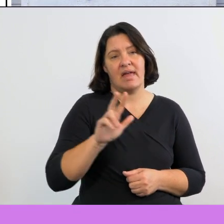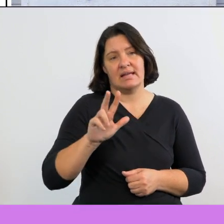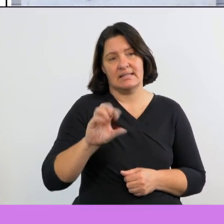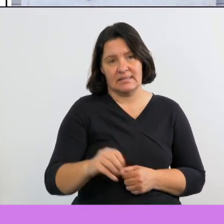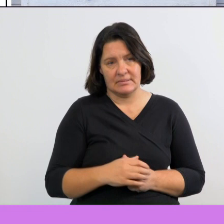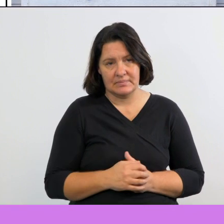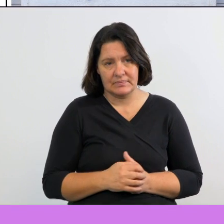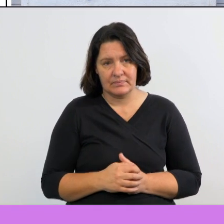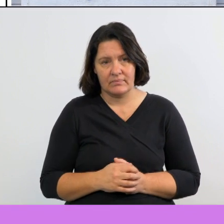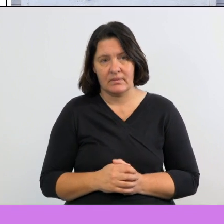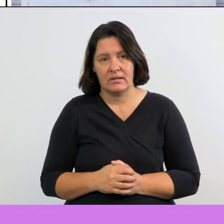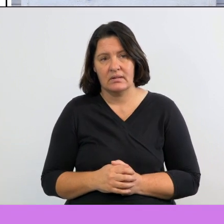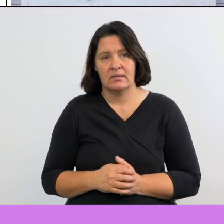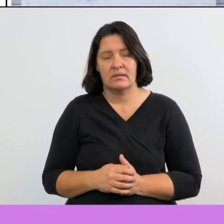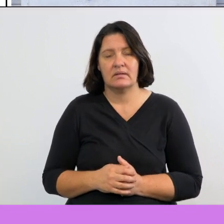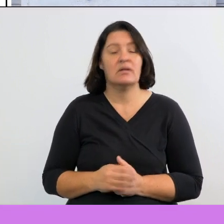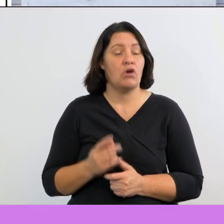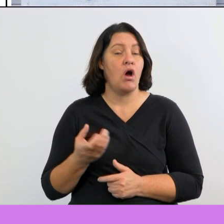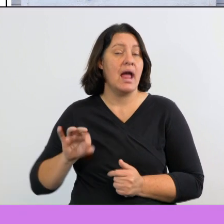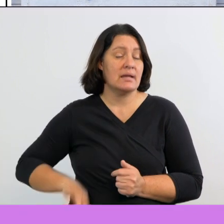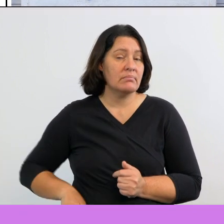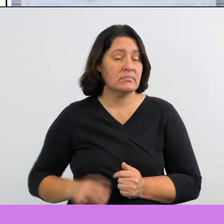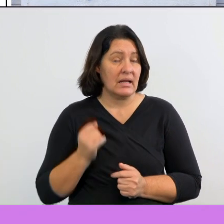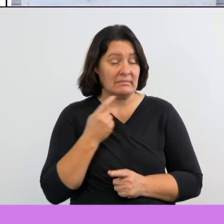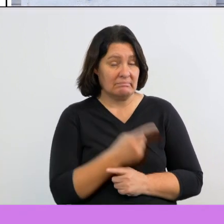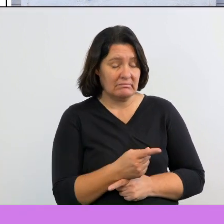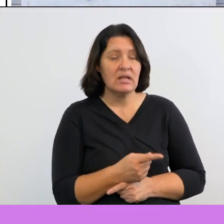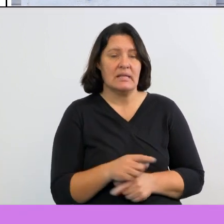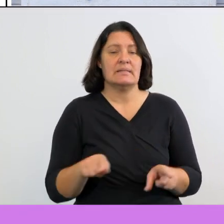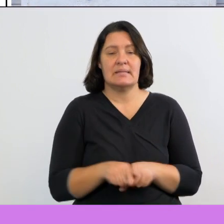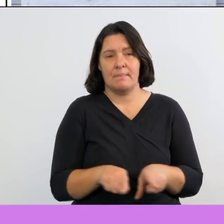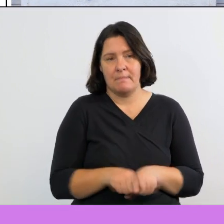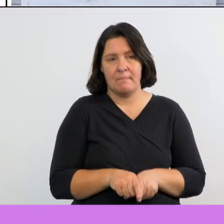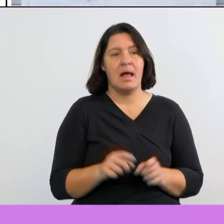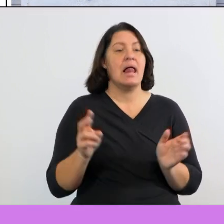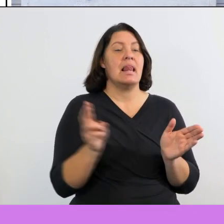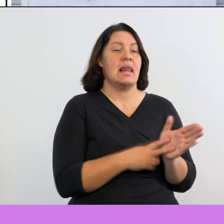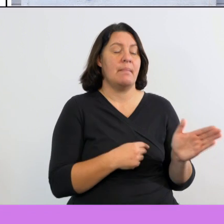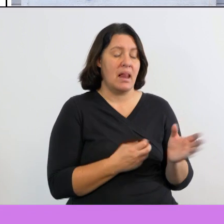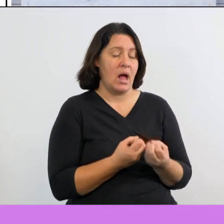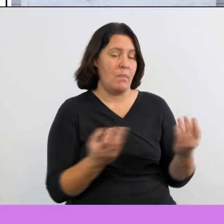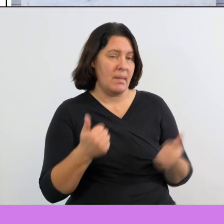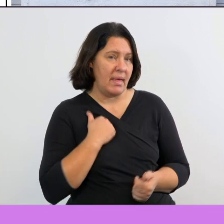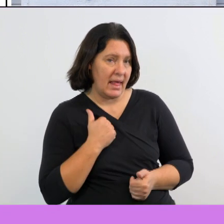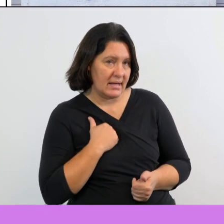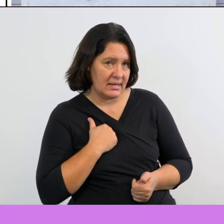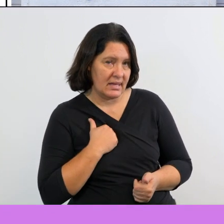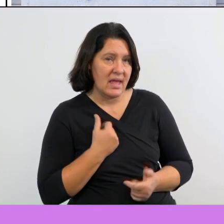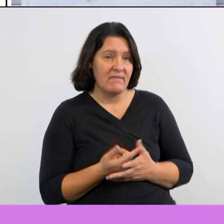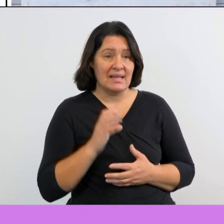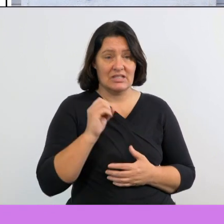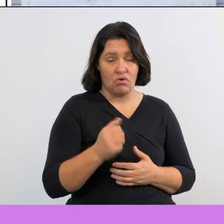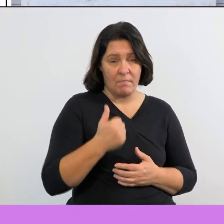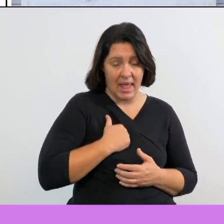1,580 Rand. Then we have our income, and that's right here. Again, same. I label it as number of bags. If